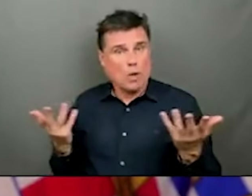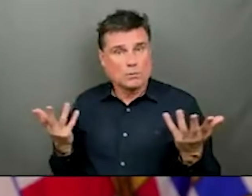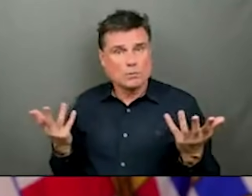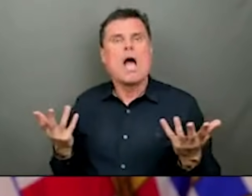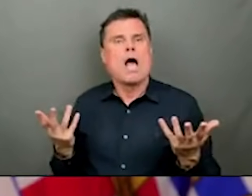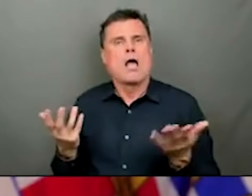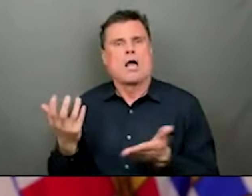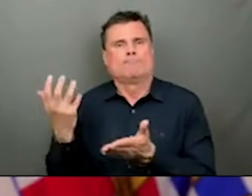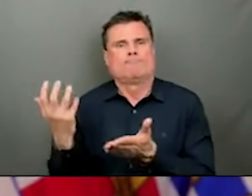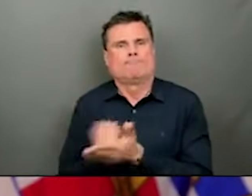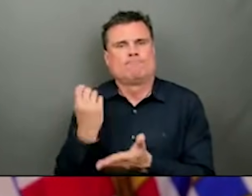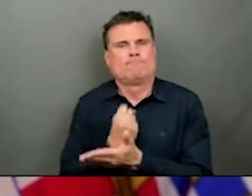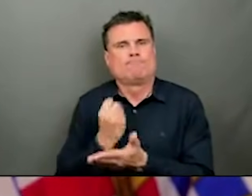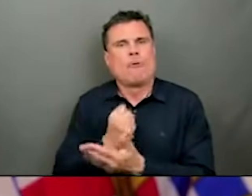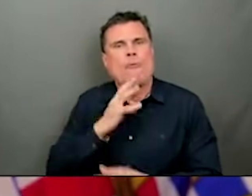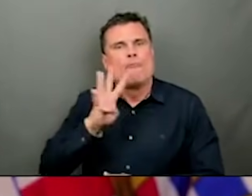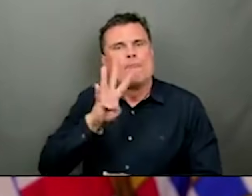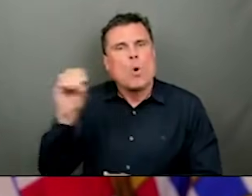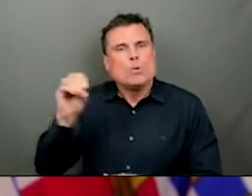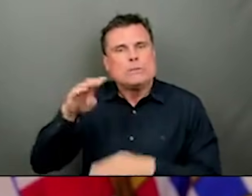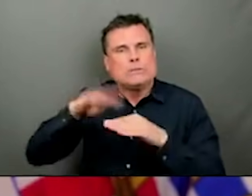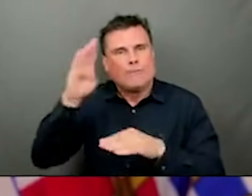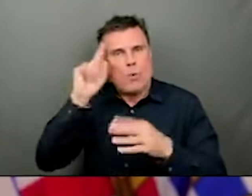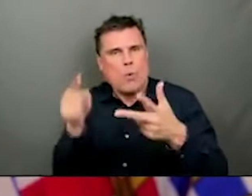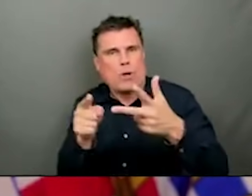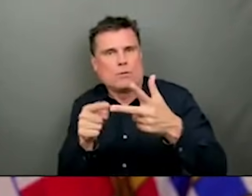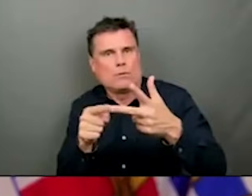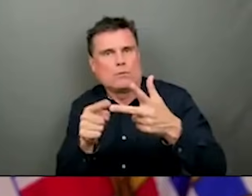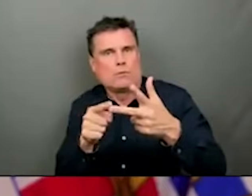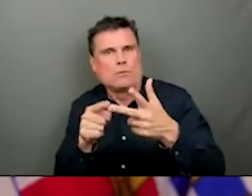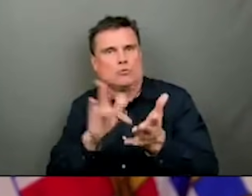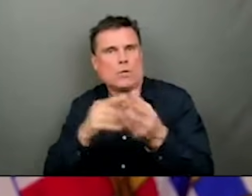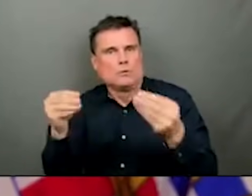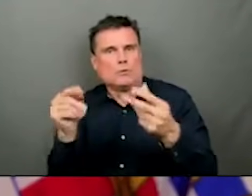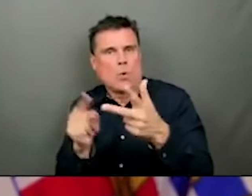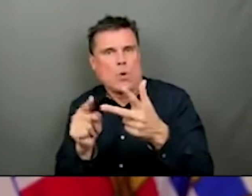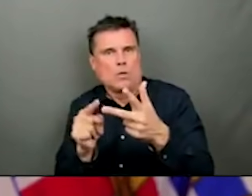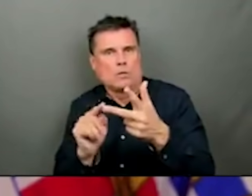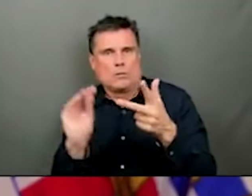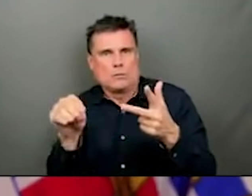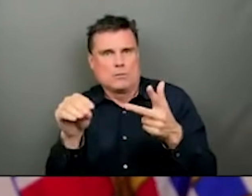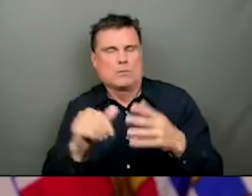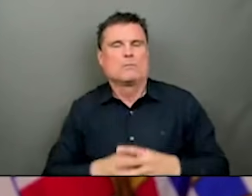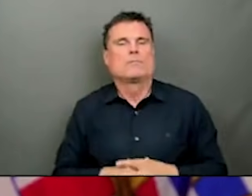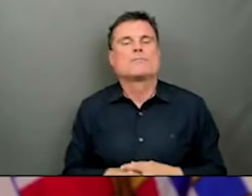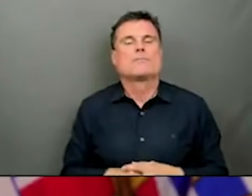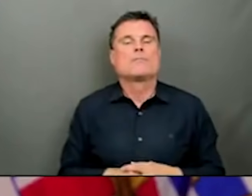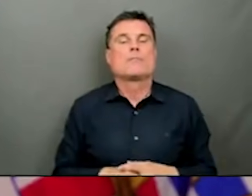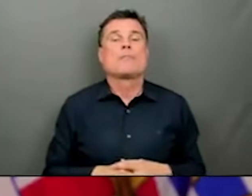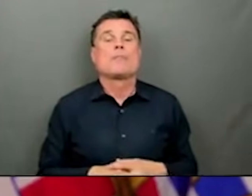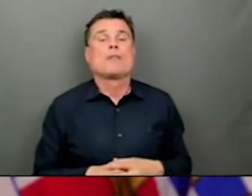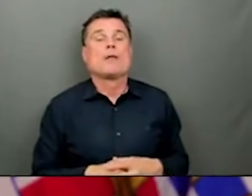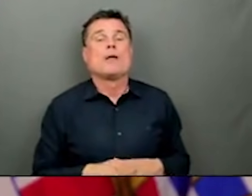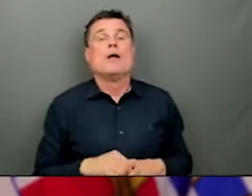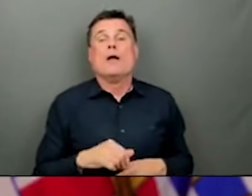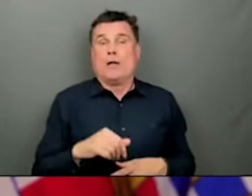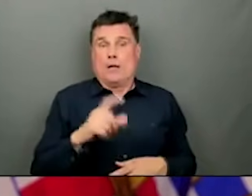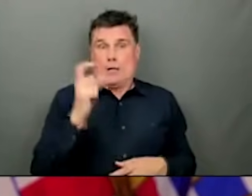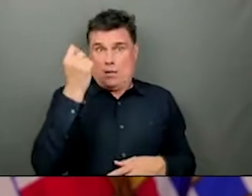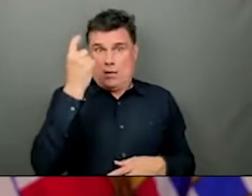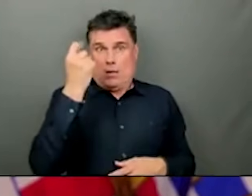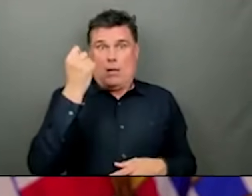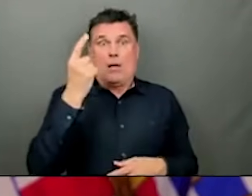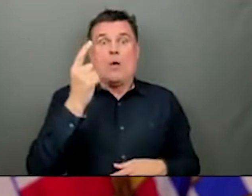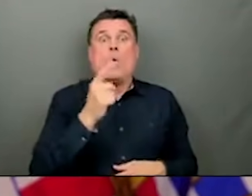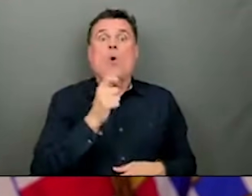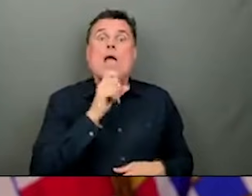that we still have in the province, we will look at decreasing the age group of availability for AstraZeneca. So that's the